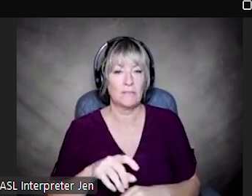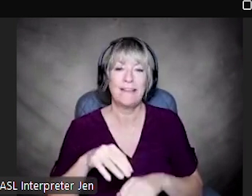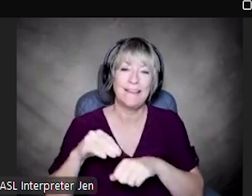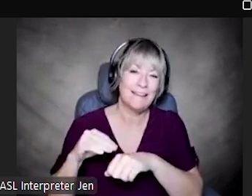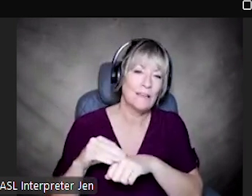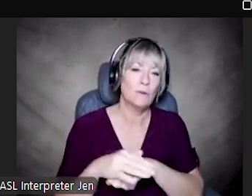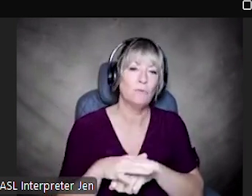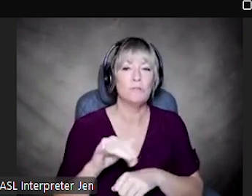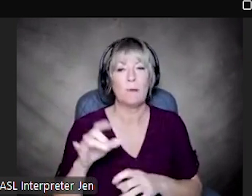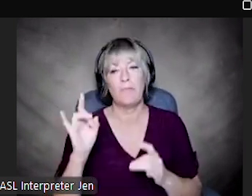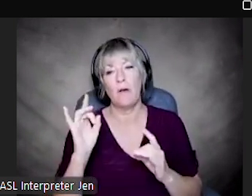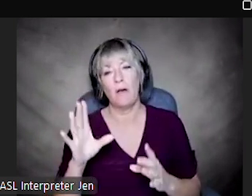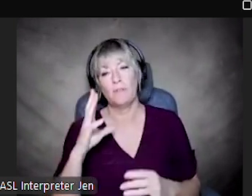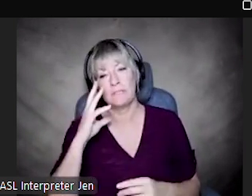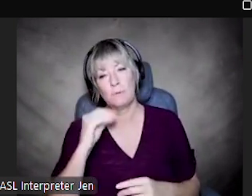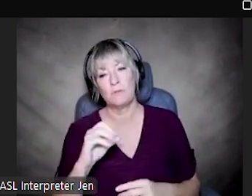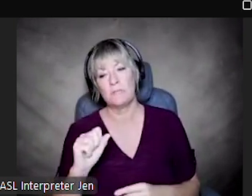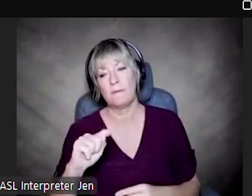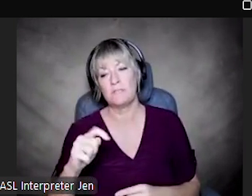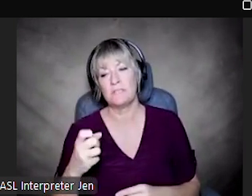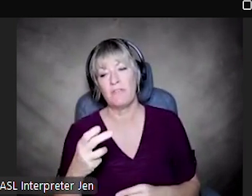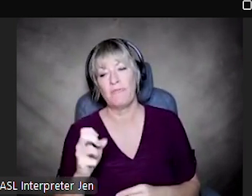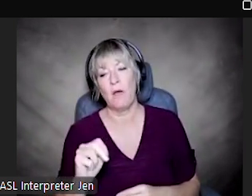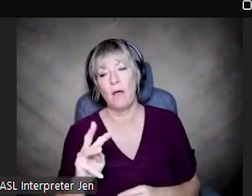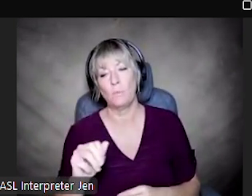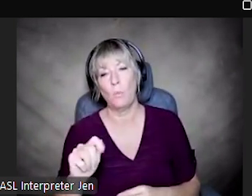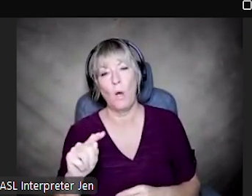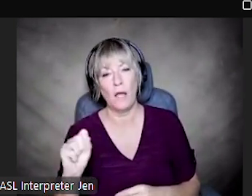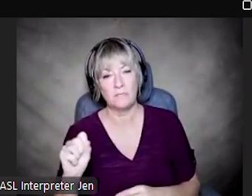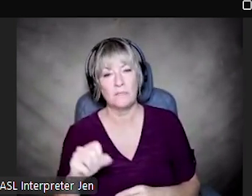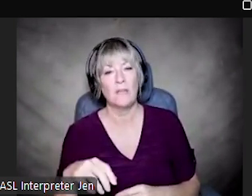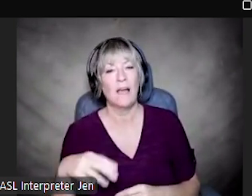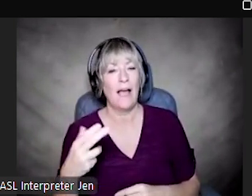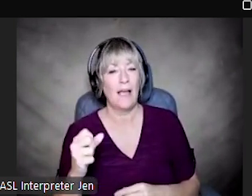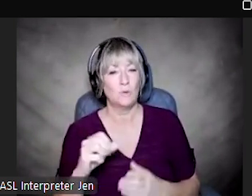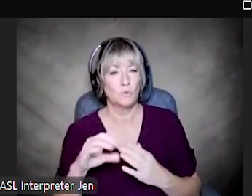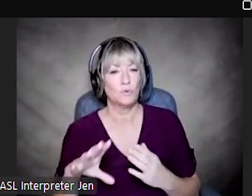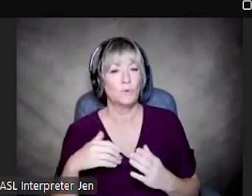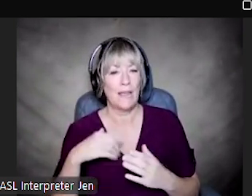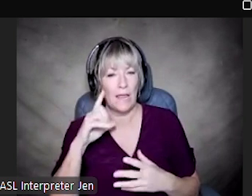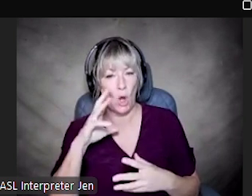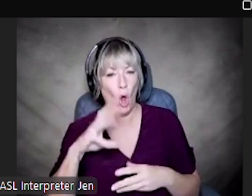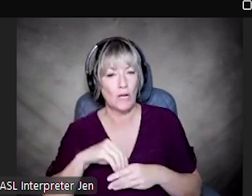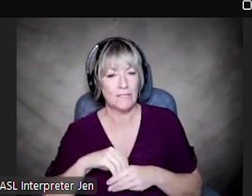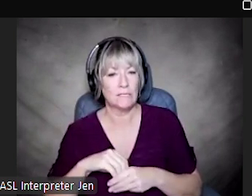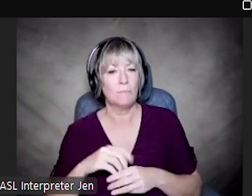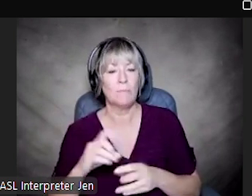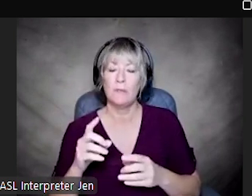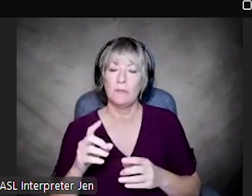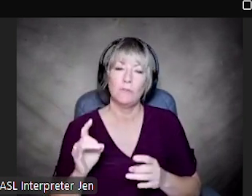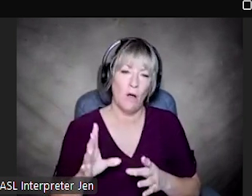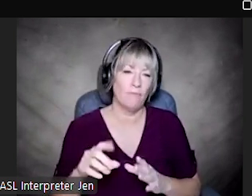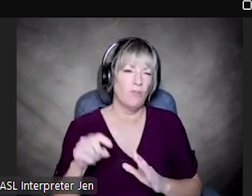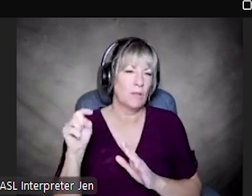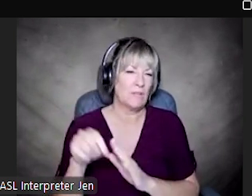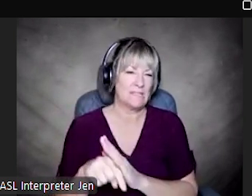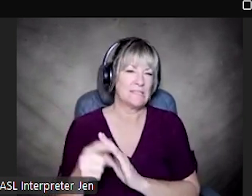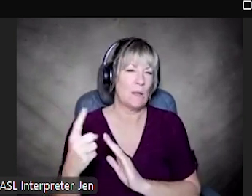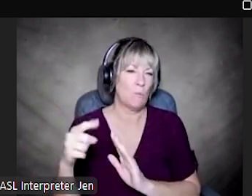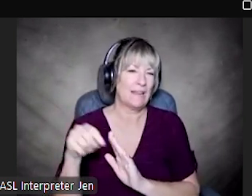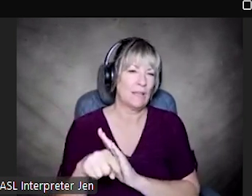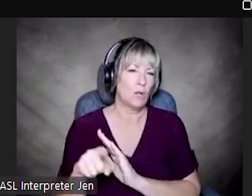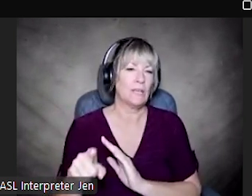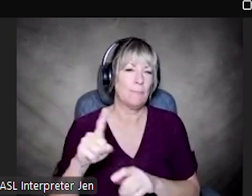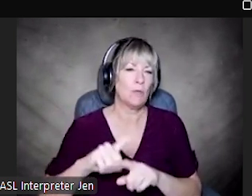the tragic experience of Stephon Watts, a Calumet City high school student with autism who was tragically killed after